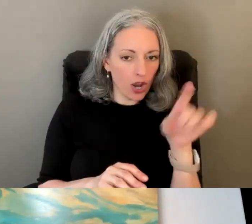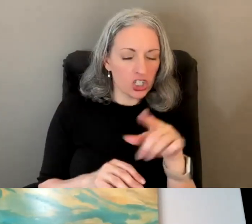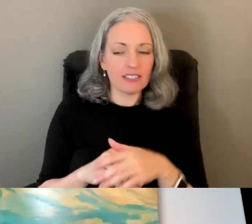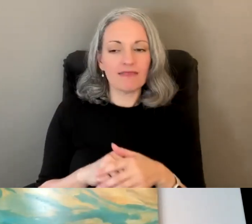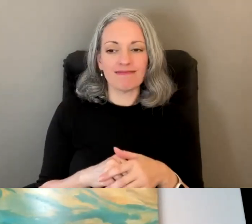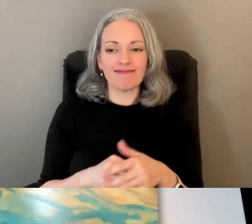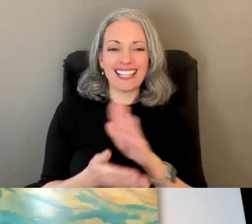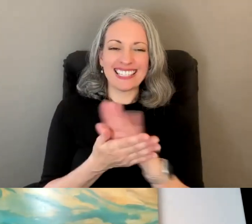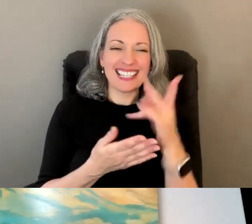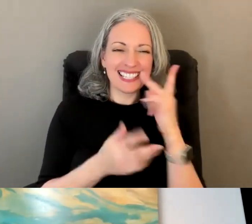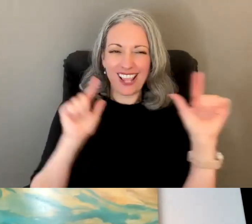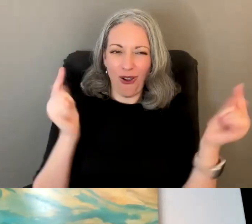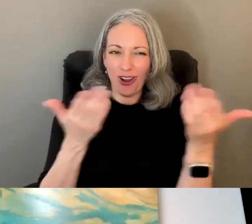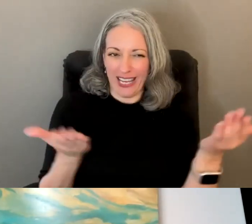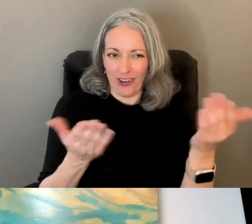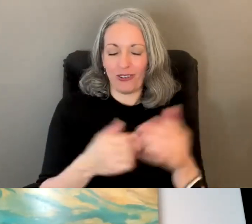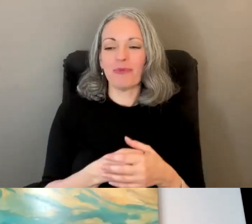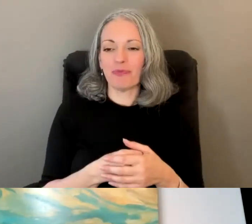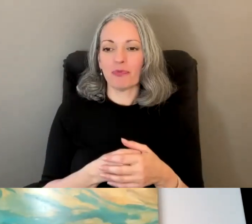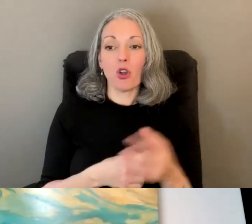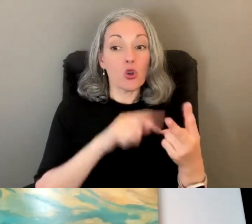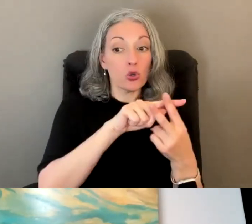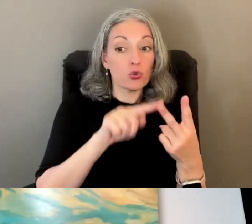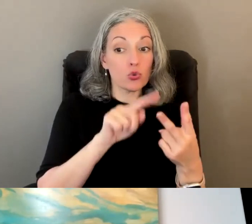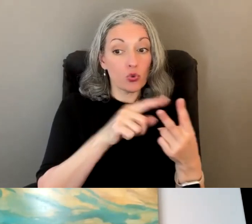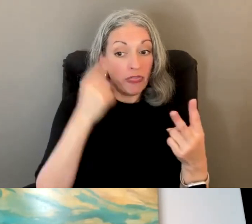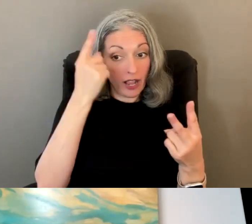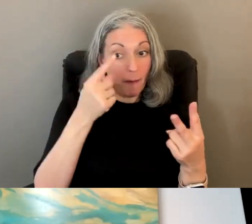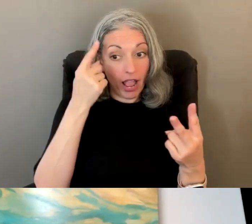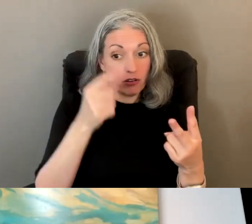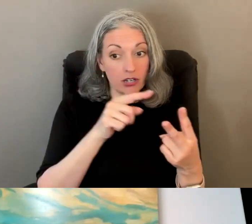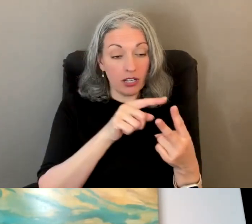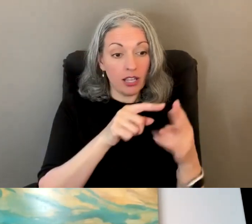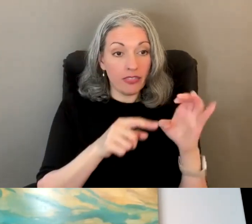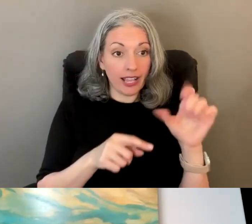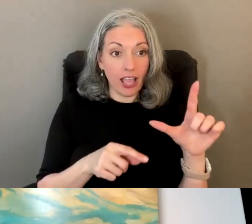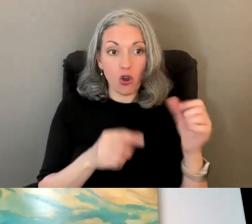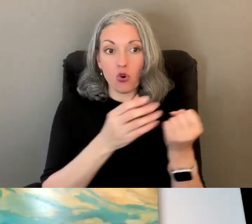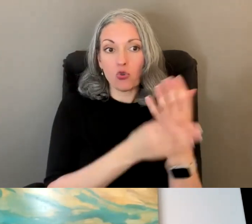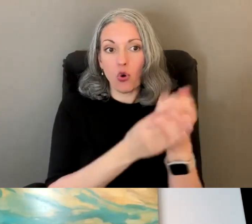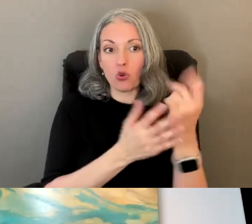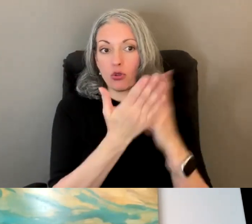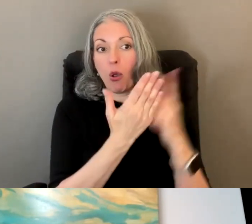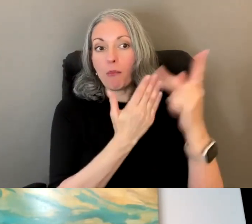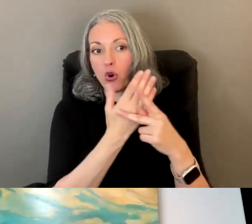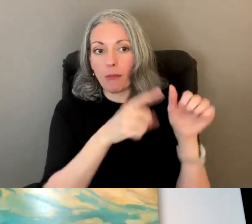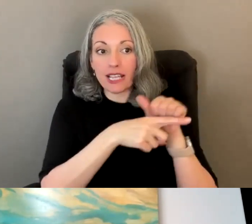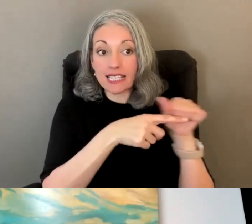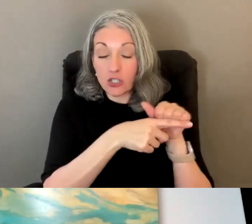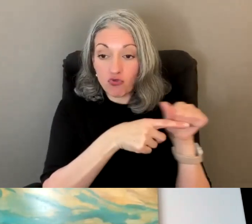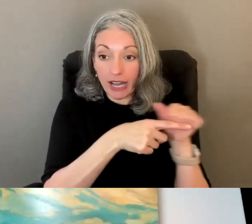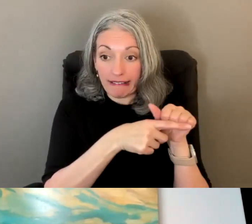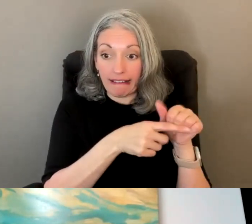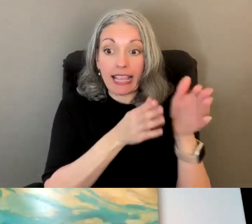everyone. So two considerations. The CalGROWS program is the training and stipend and